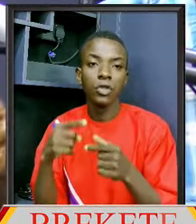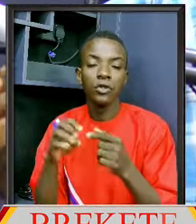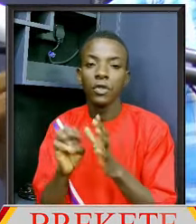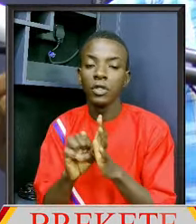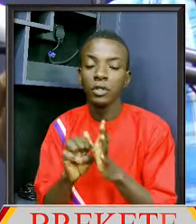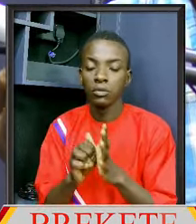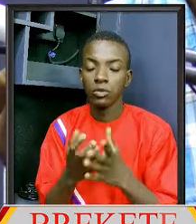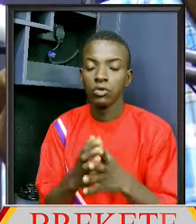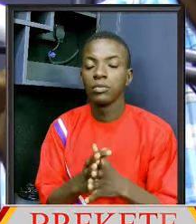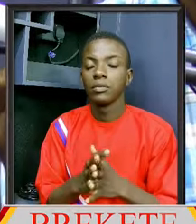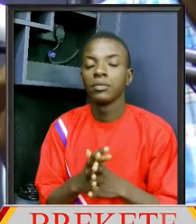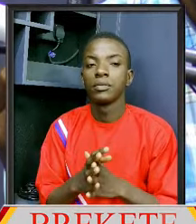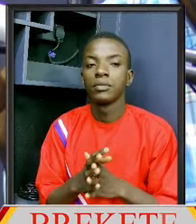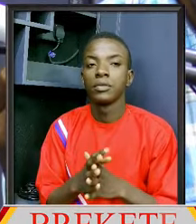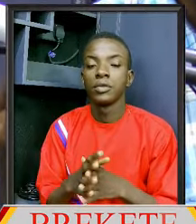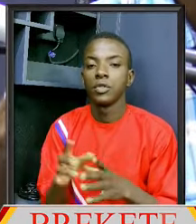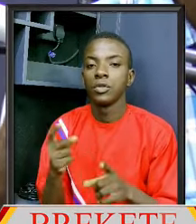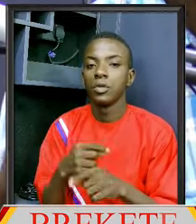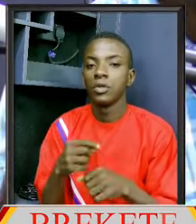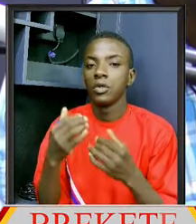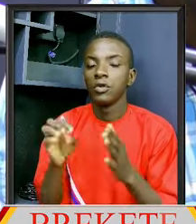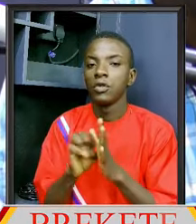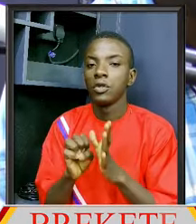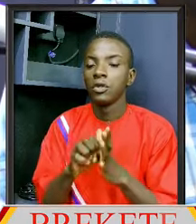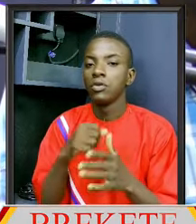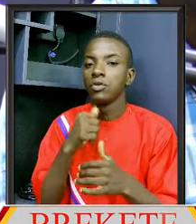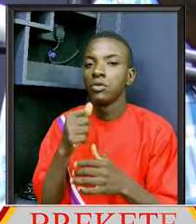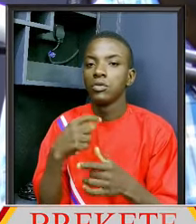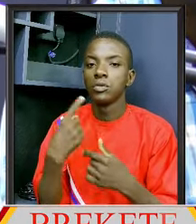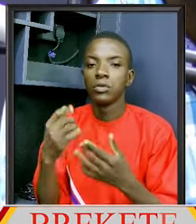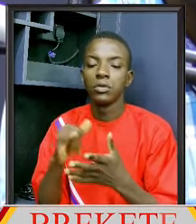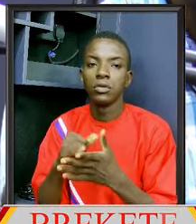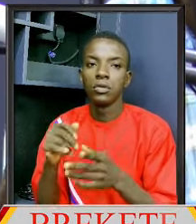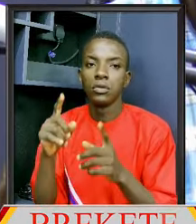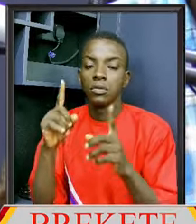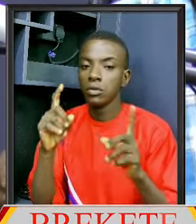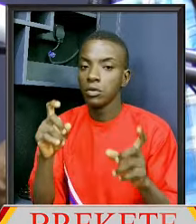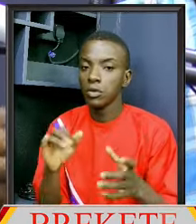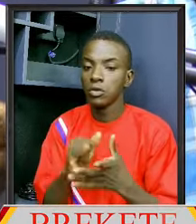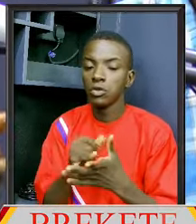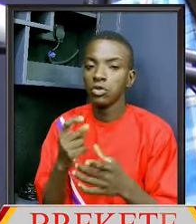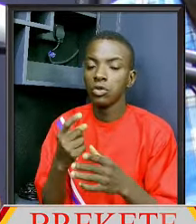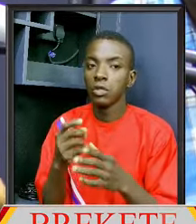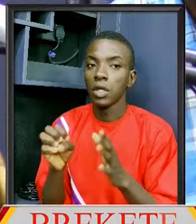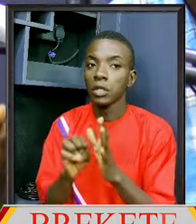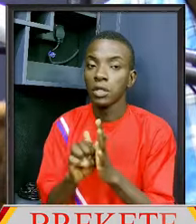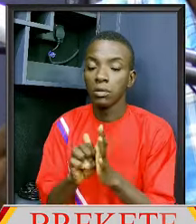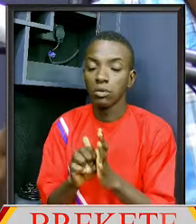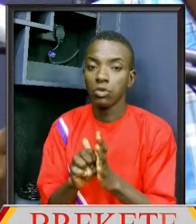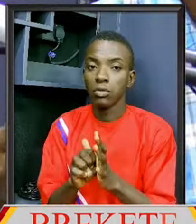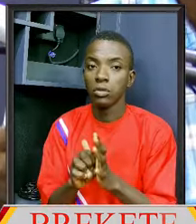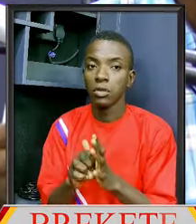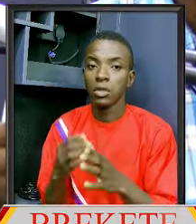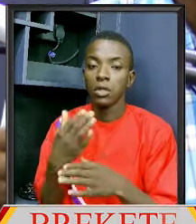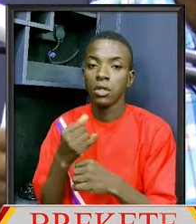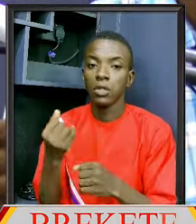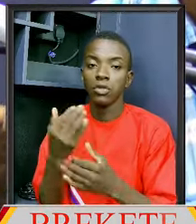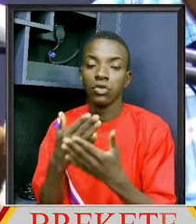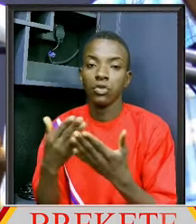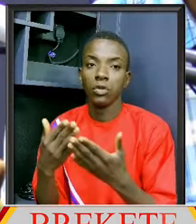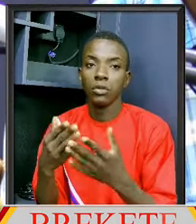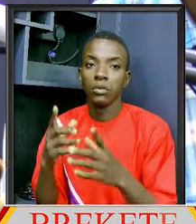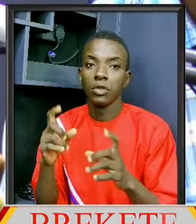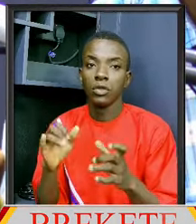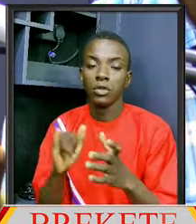example. She just give example. She not talk say they get specific tests where we say. She just say for example, no. They get some tests where they